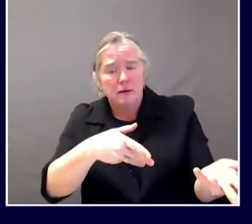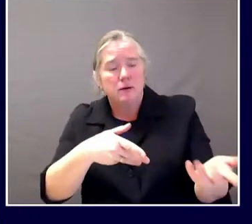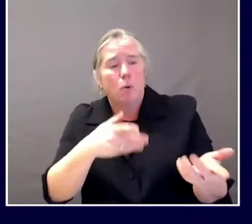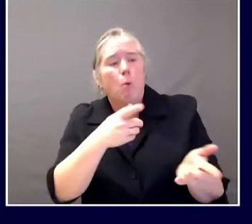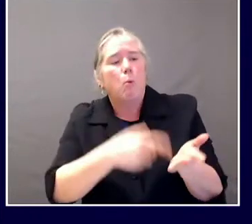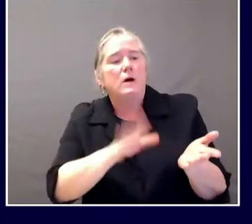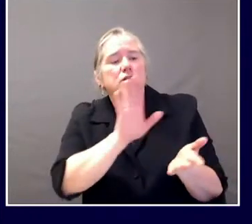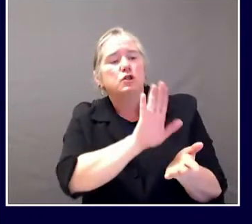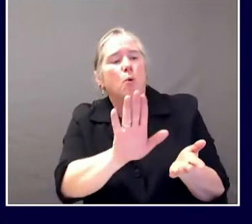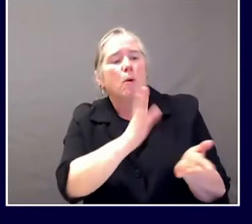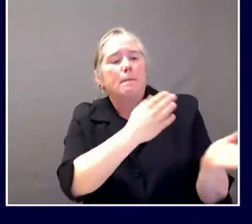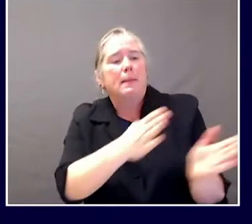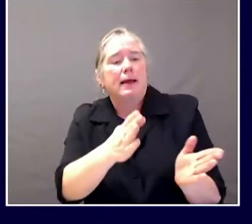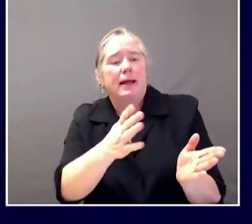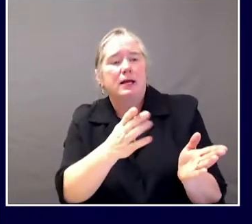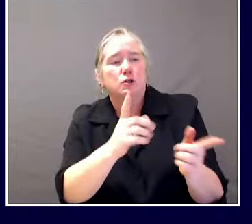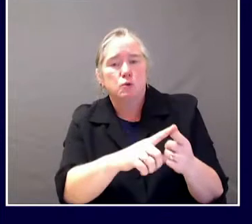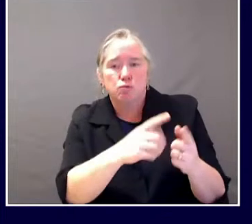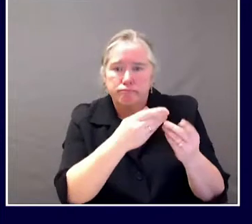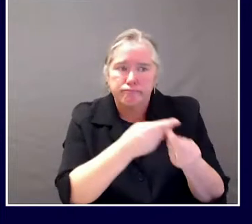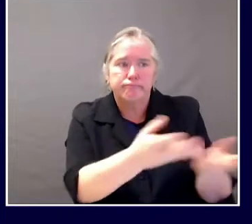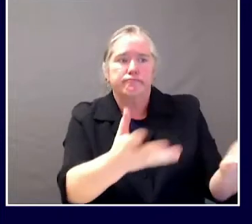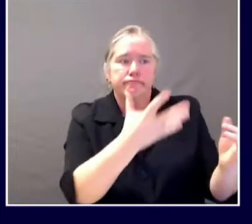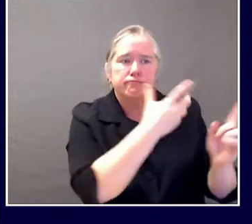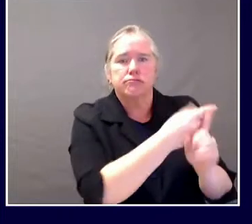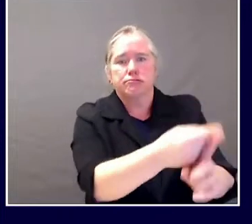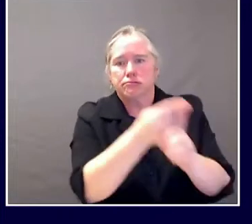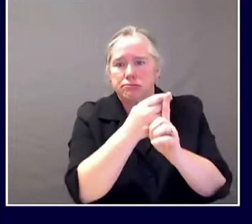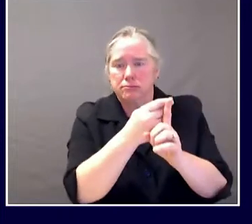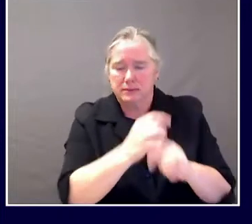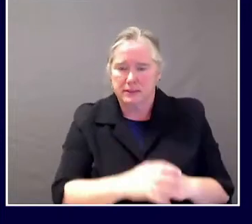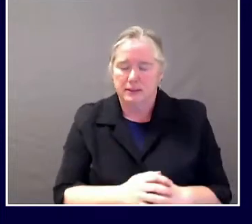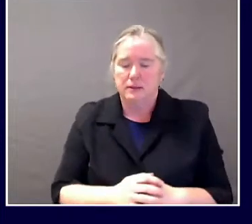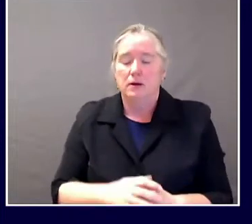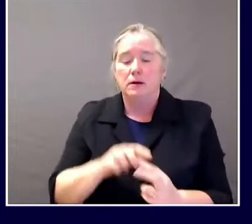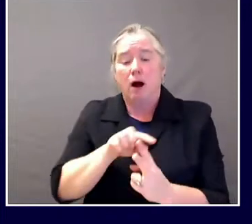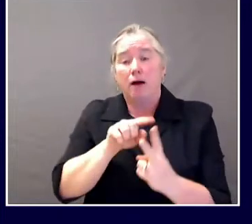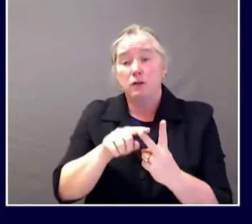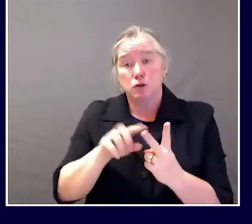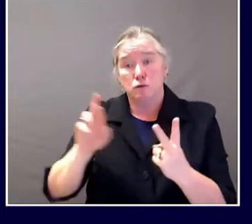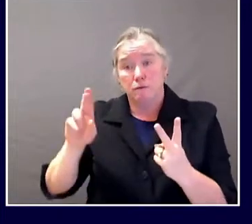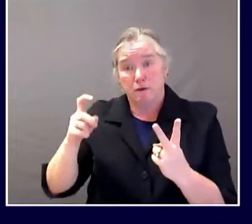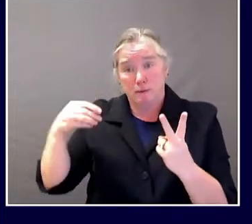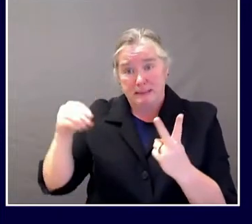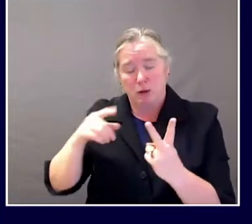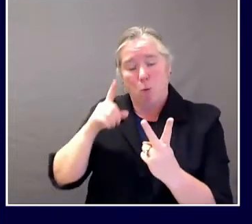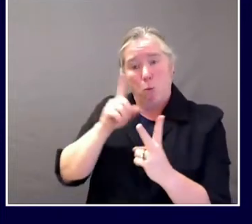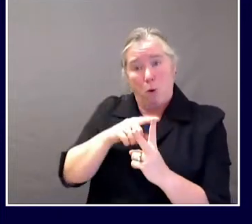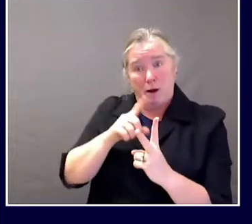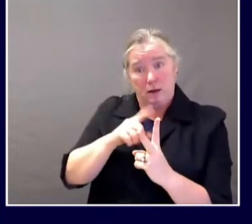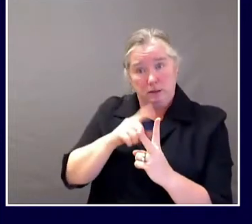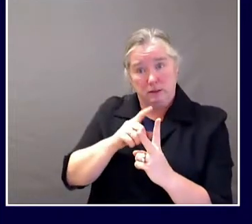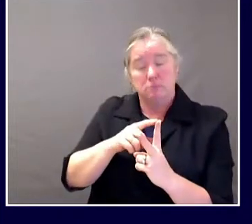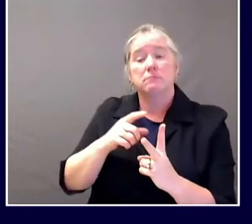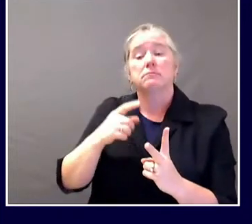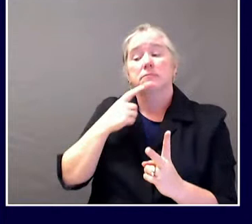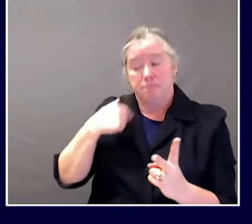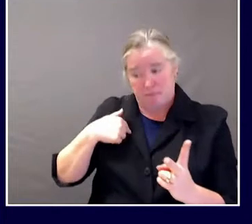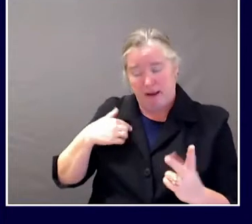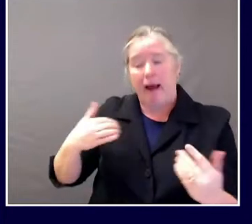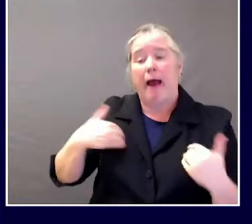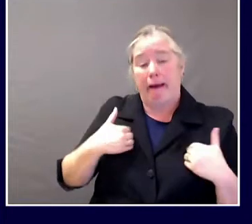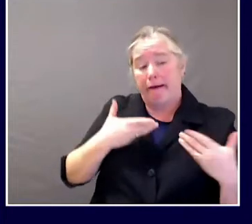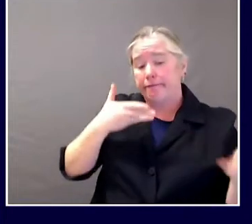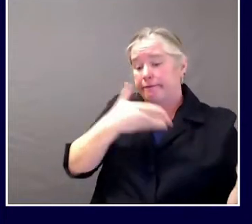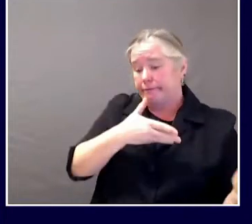to getting those into arms? And one of those two chains indicated that they did in fact have doses on hand,